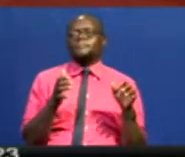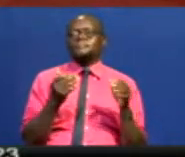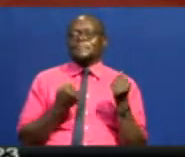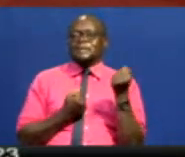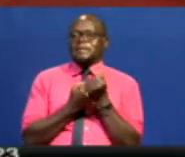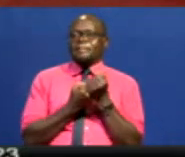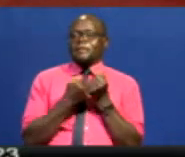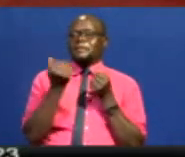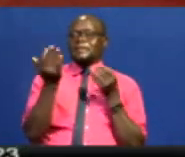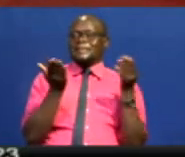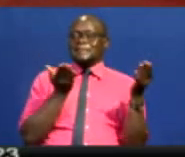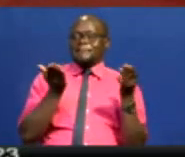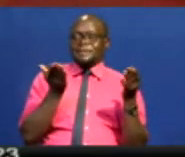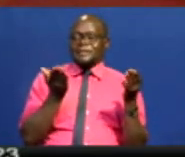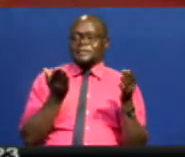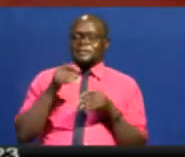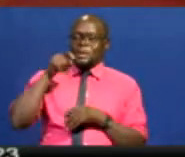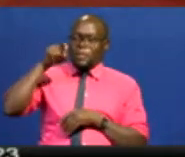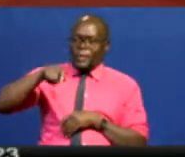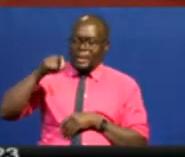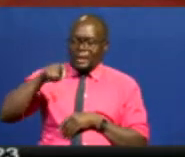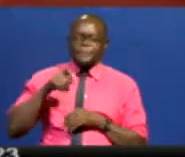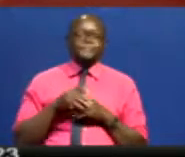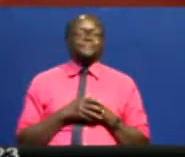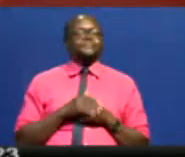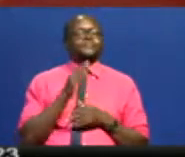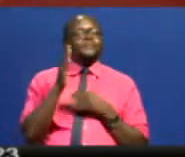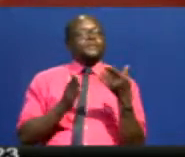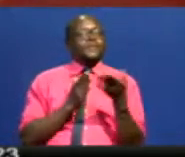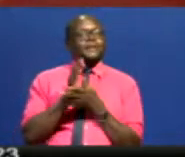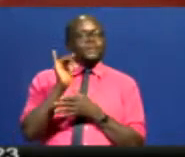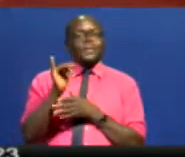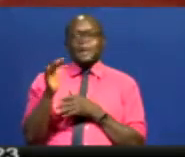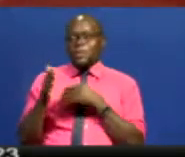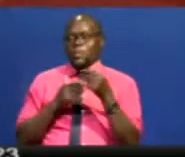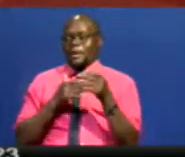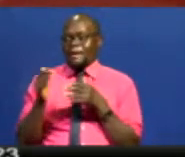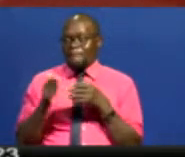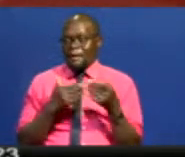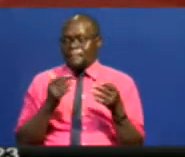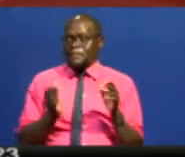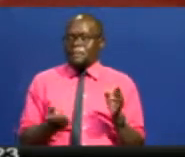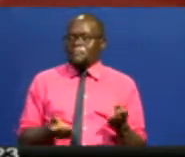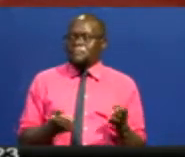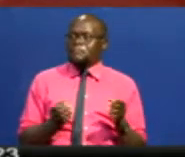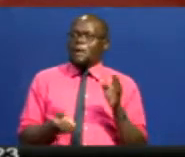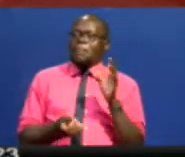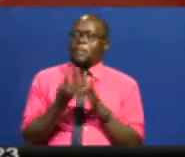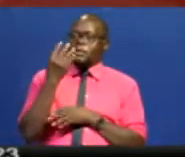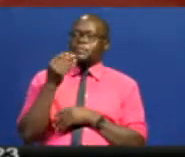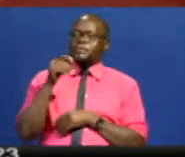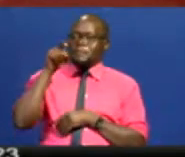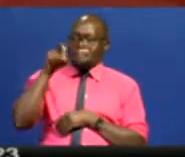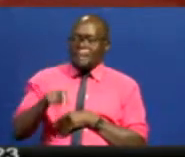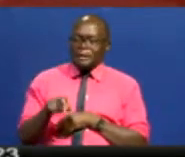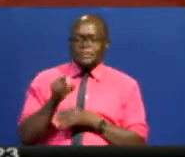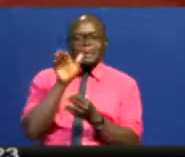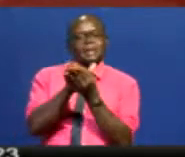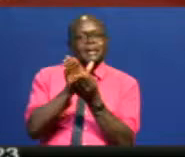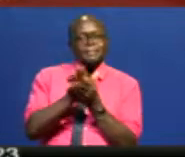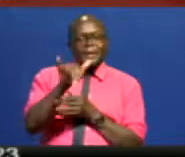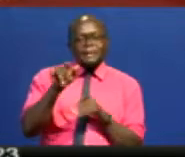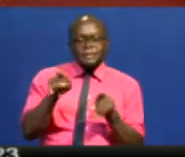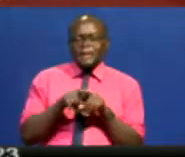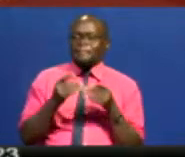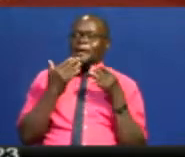support services. We need to ensure that whatever is produced, we know how to store. And I want